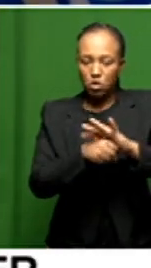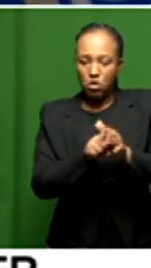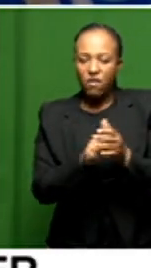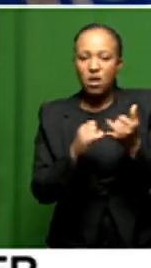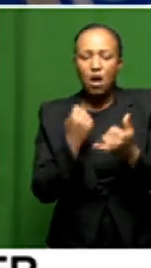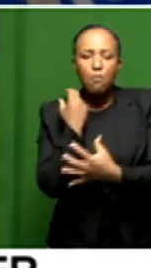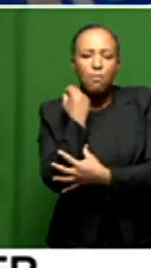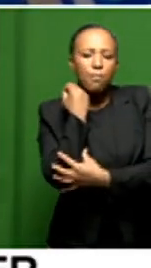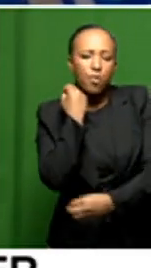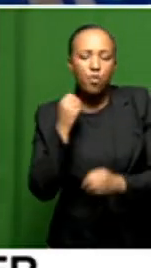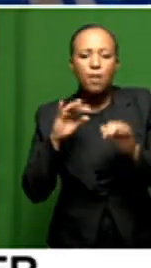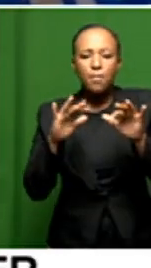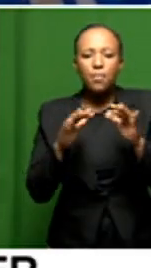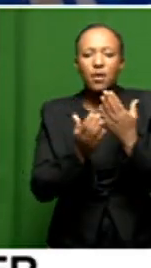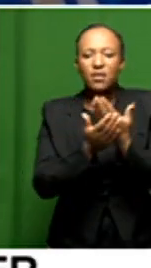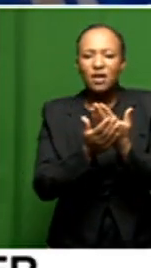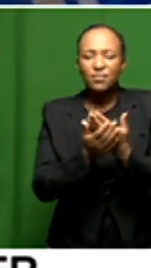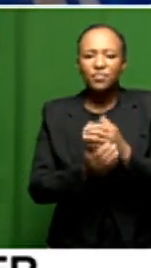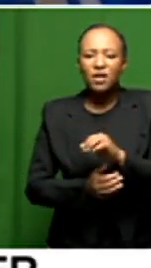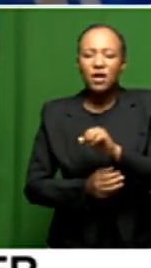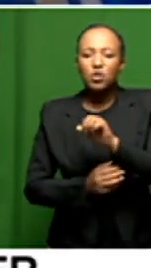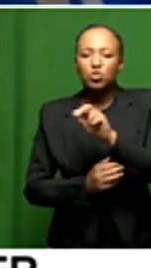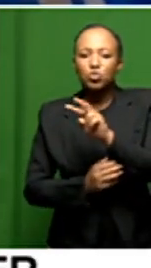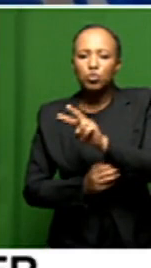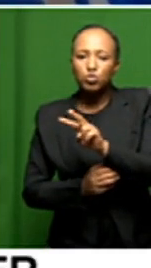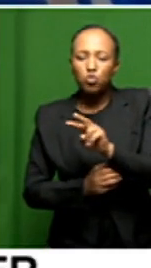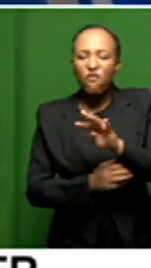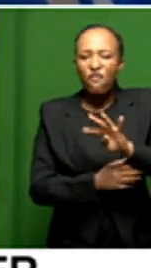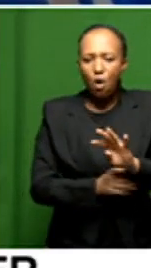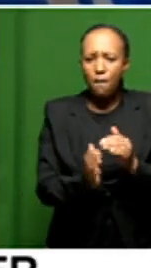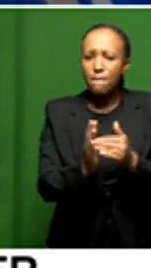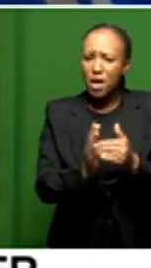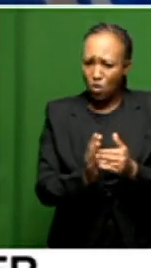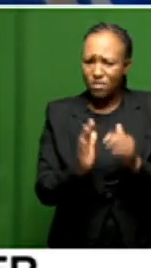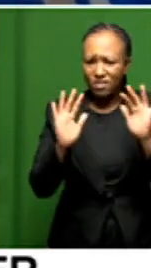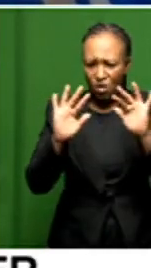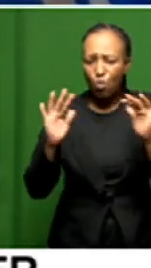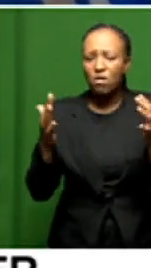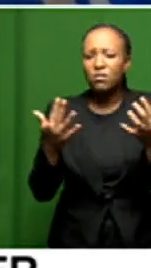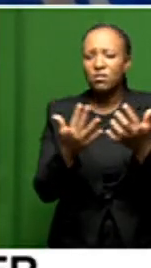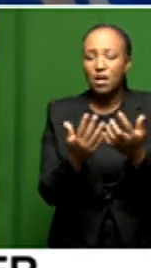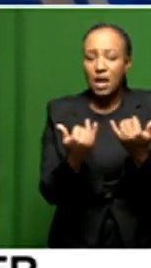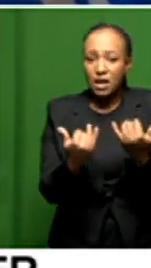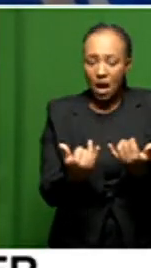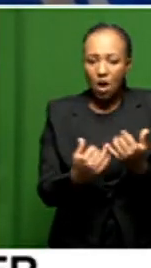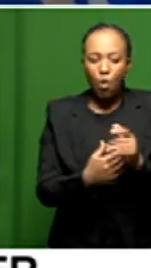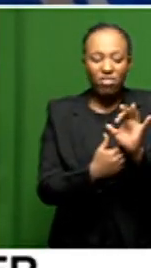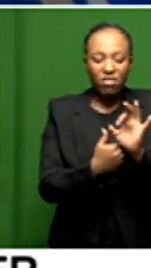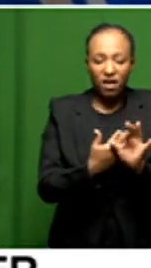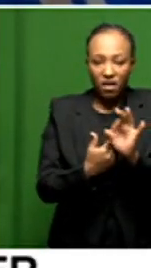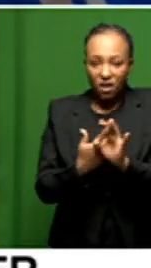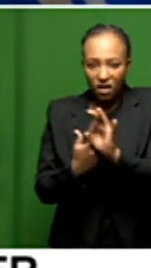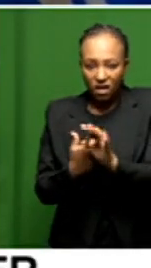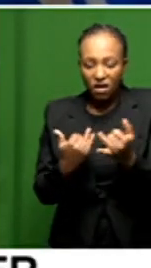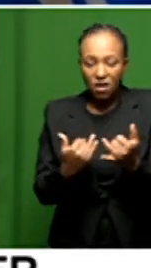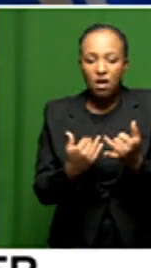poor people by up to 224 million around the world. More than 3/4 of these new poor are